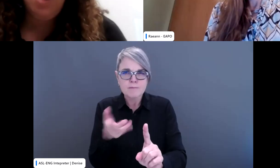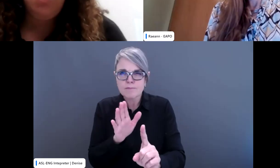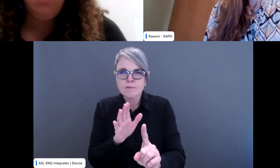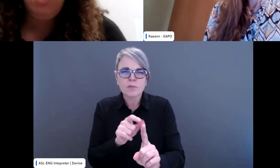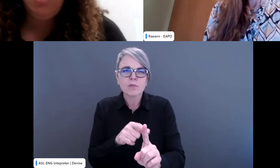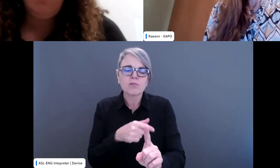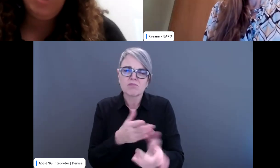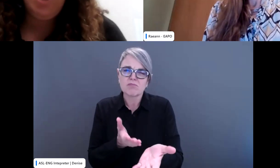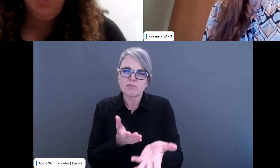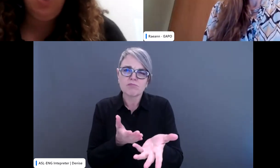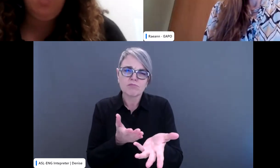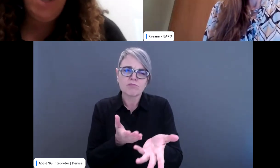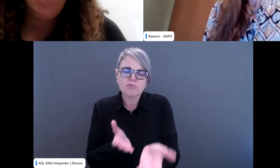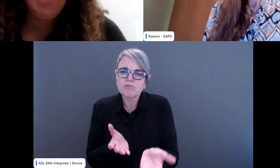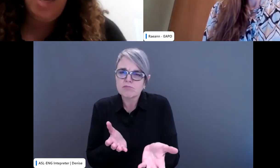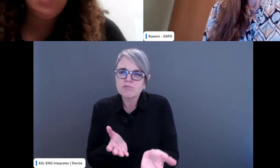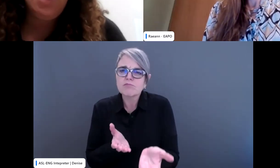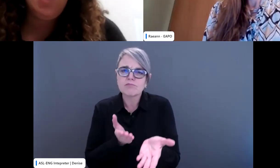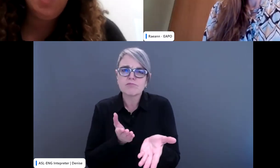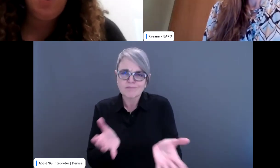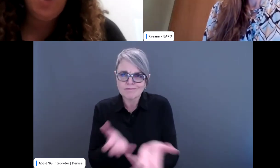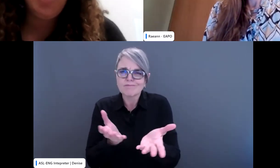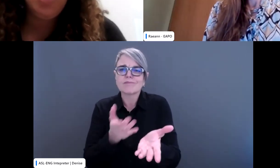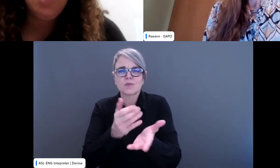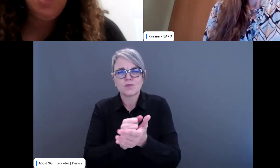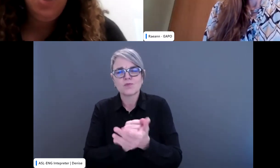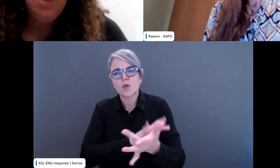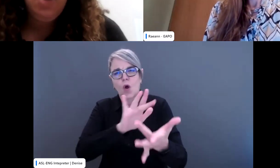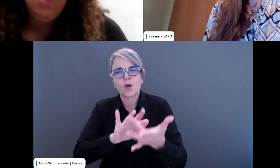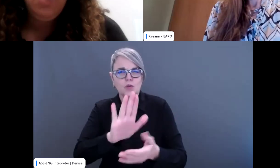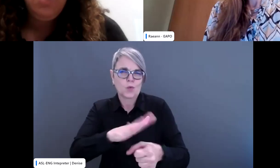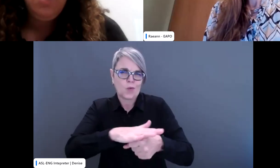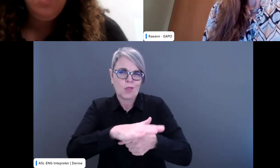that like you visit your local branch to ask these specific questions.